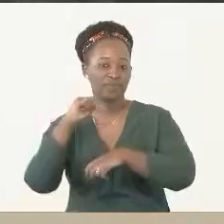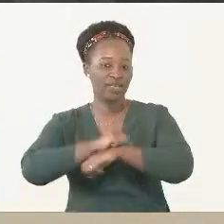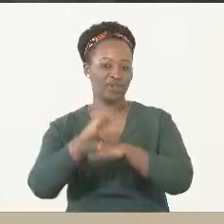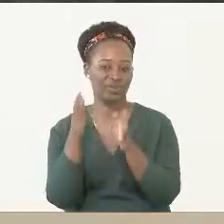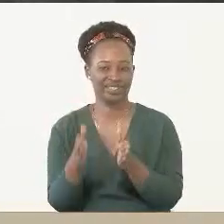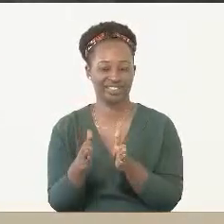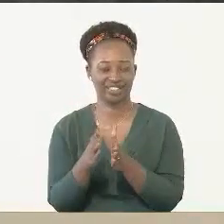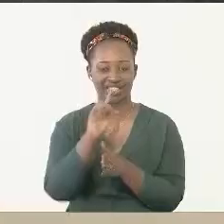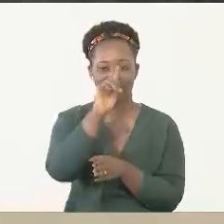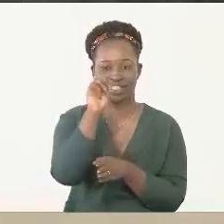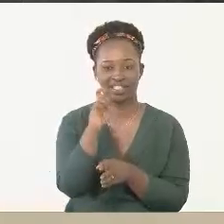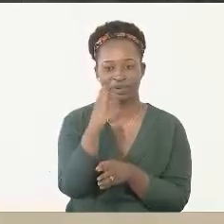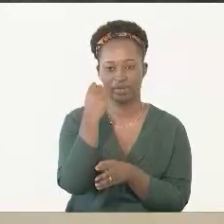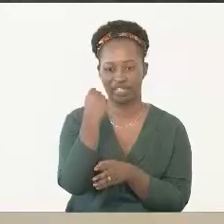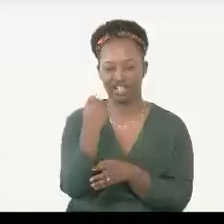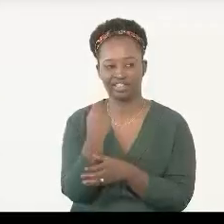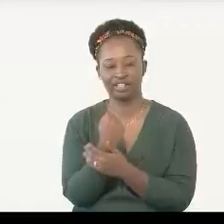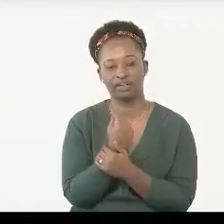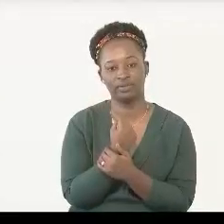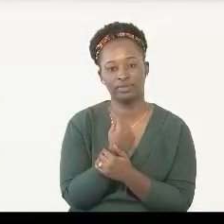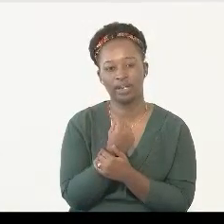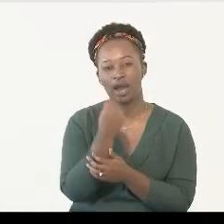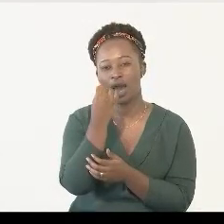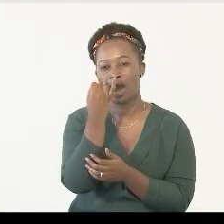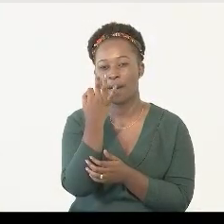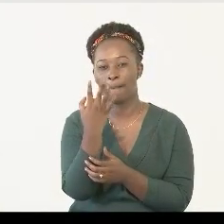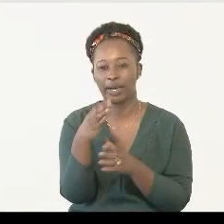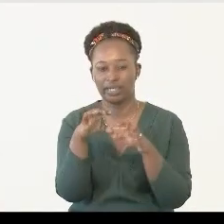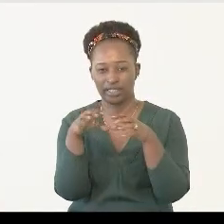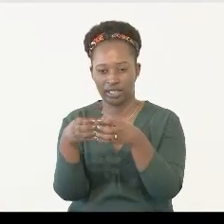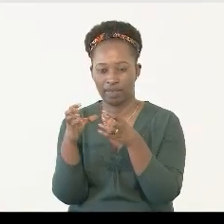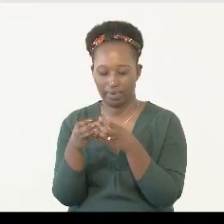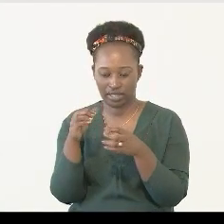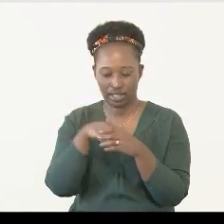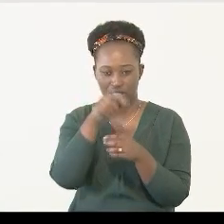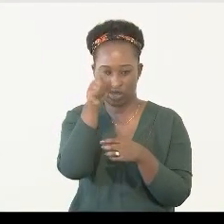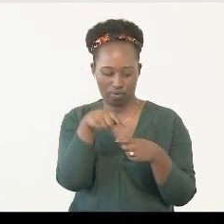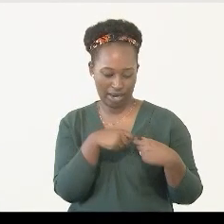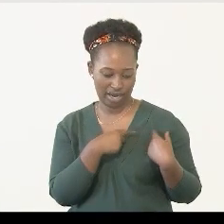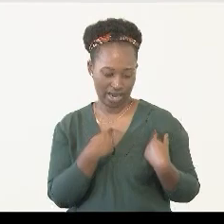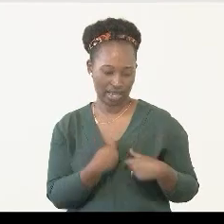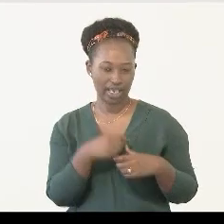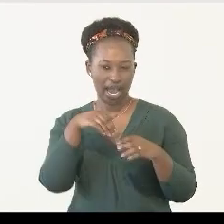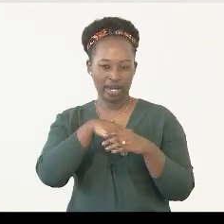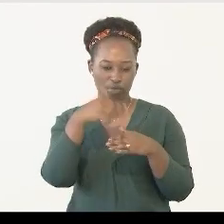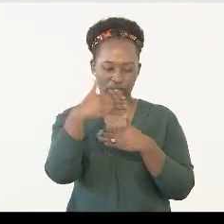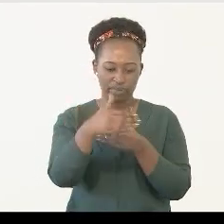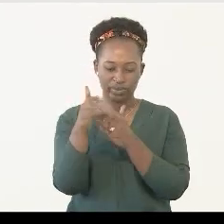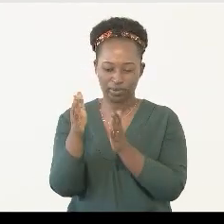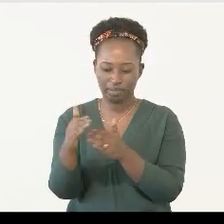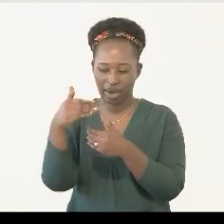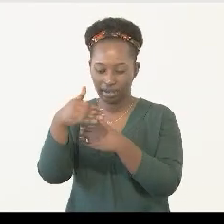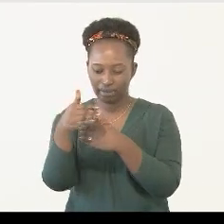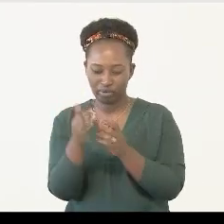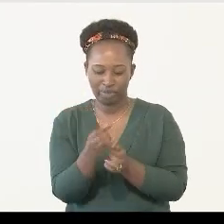Students, question number 5. How many chambers in the human heart? How many chambers does